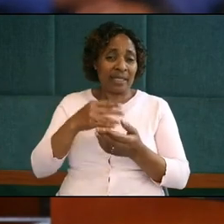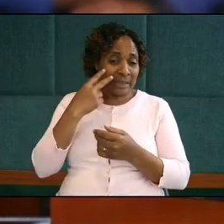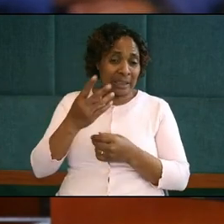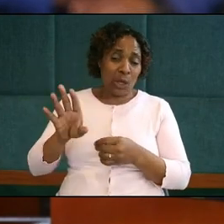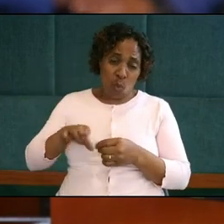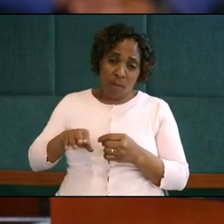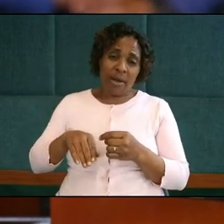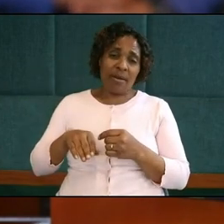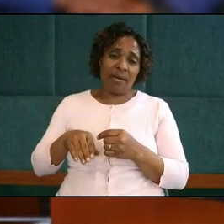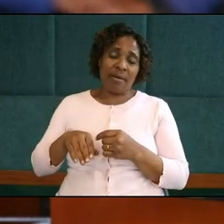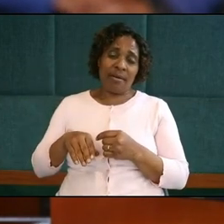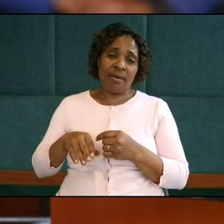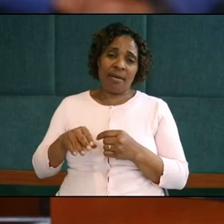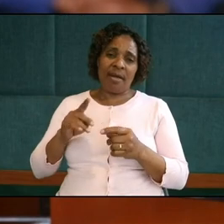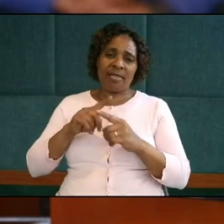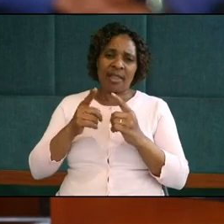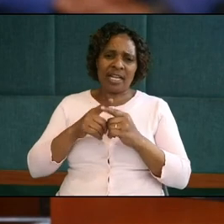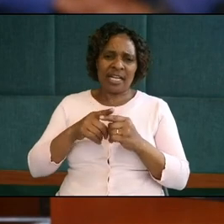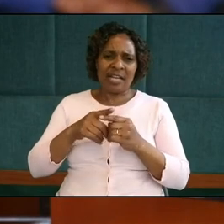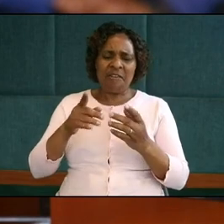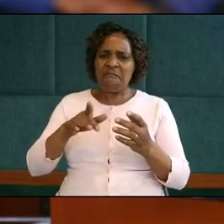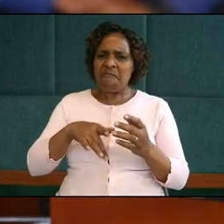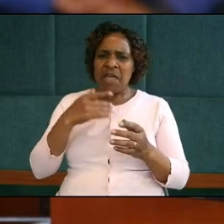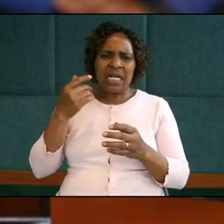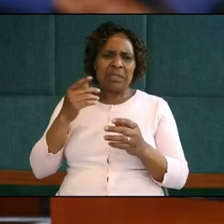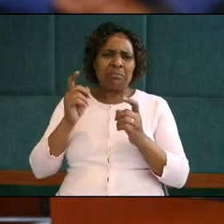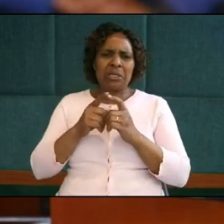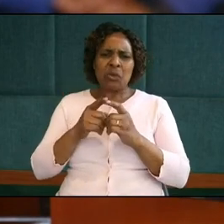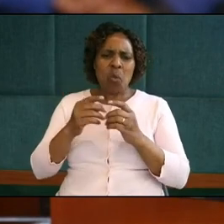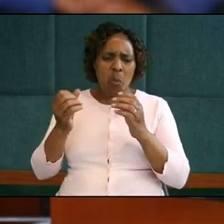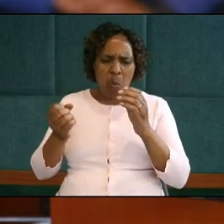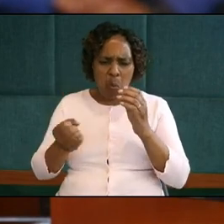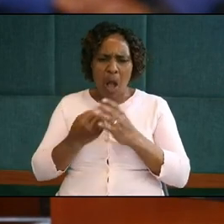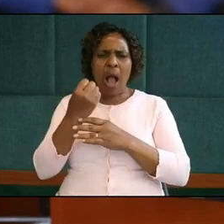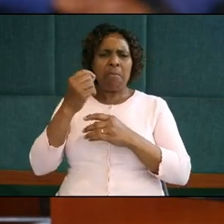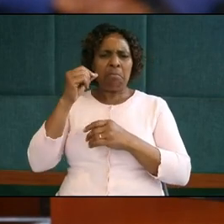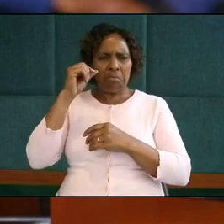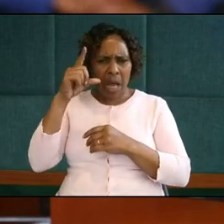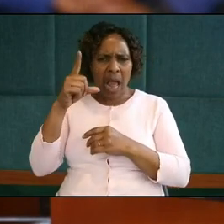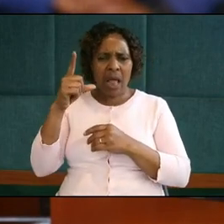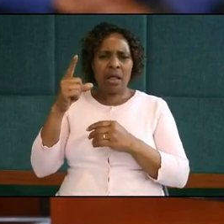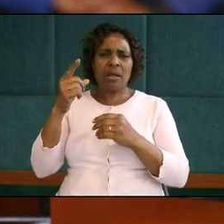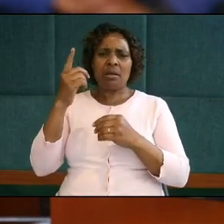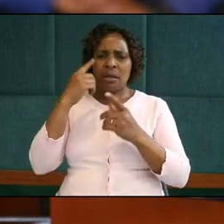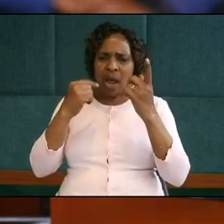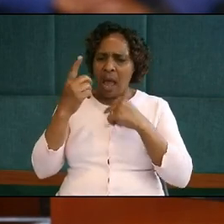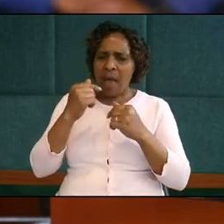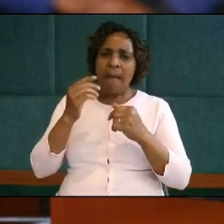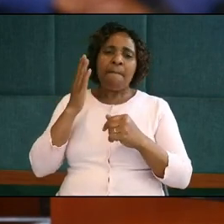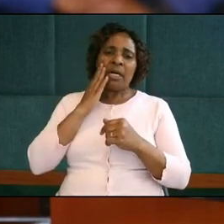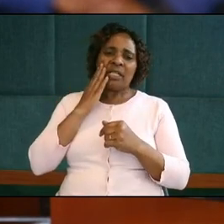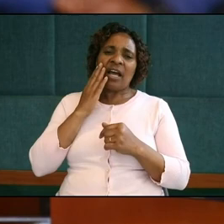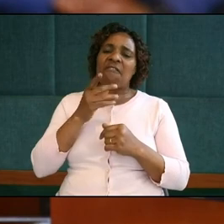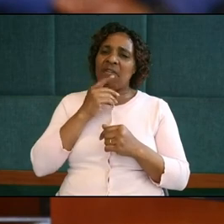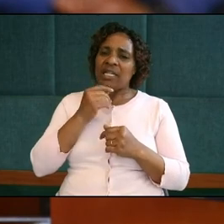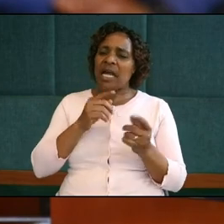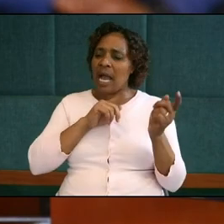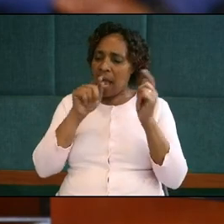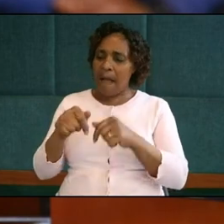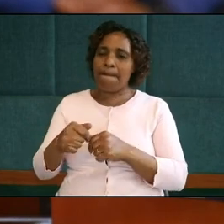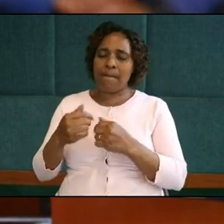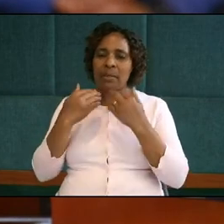woman and she felt the pain. She woke up scared and crying. She couldn't breathe. Mother and father rushed to the